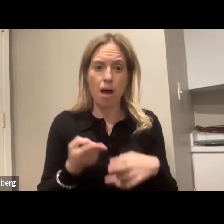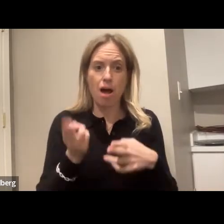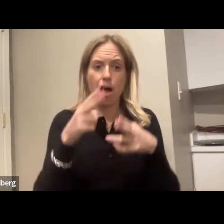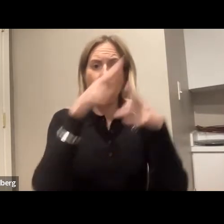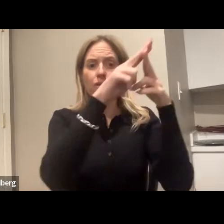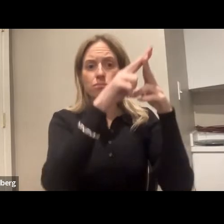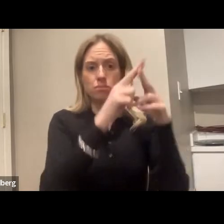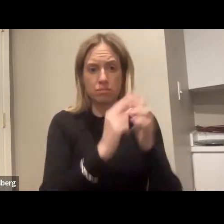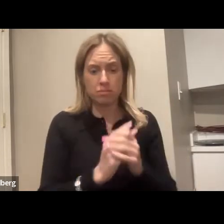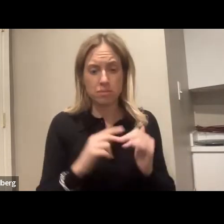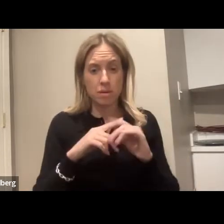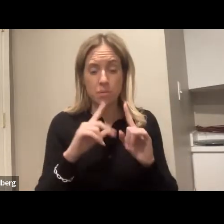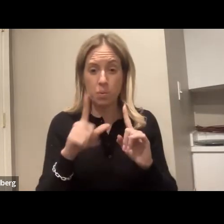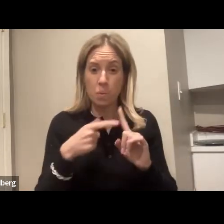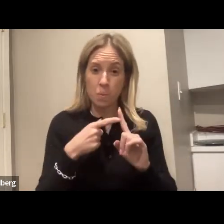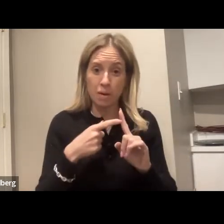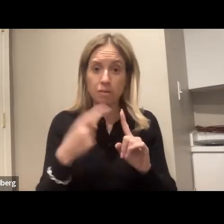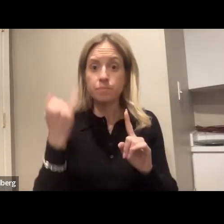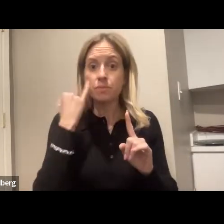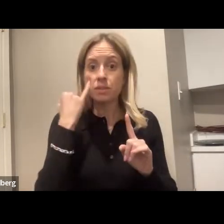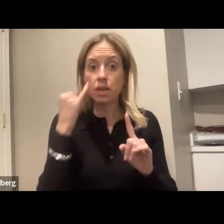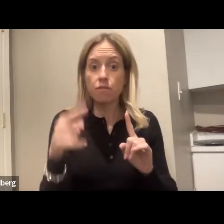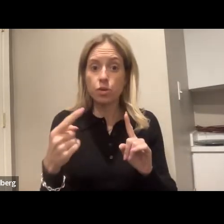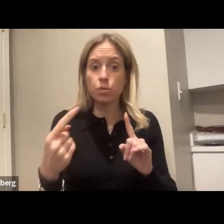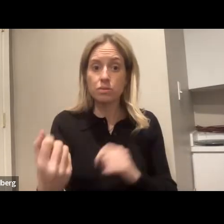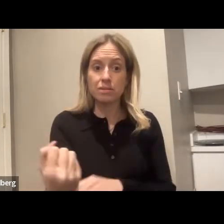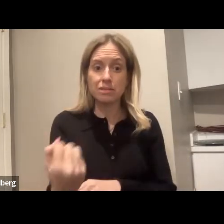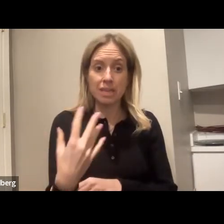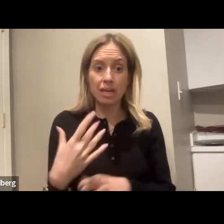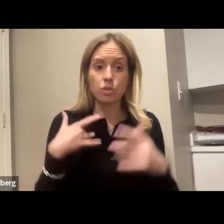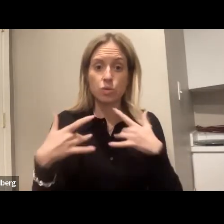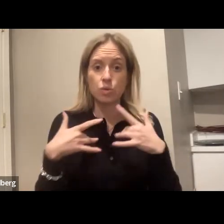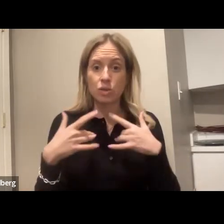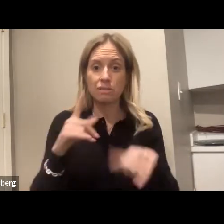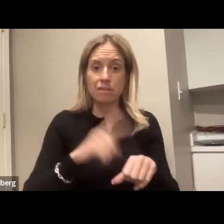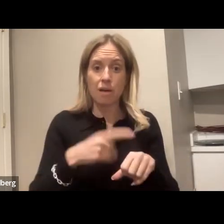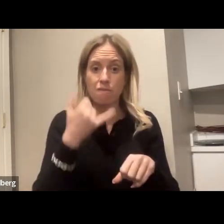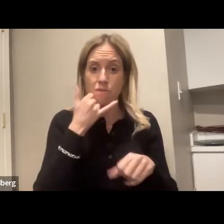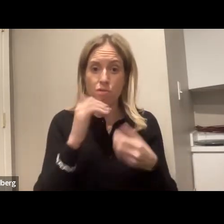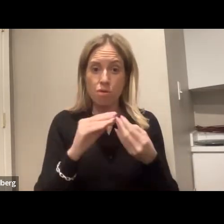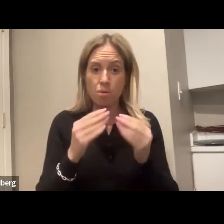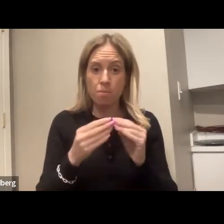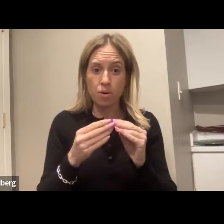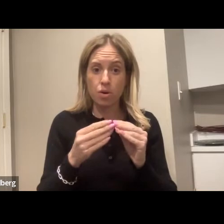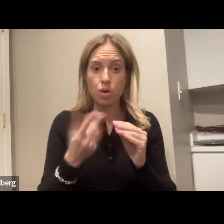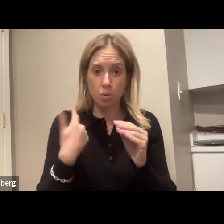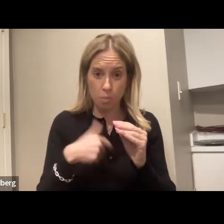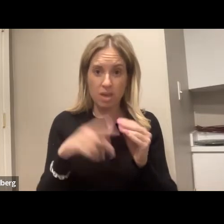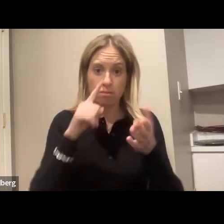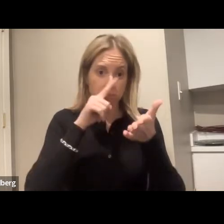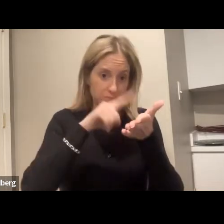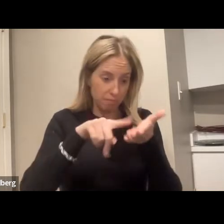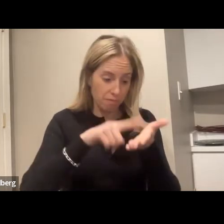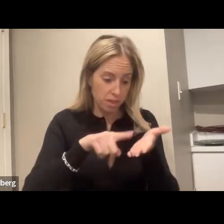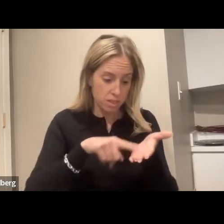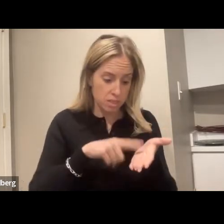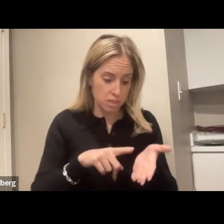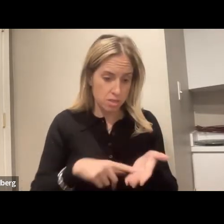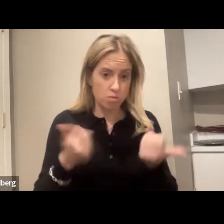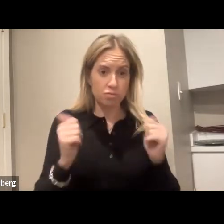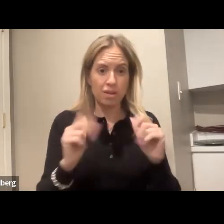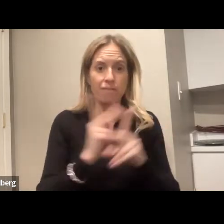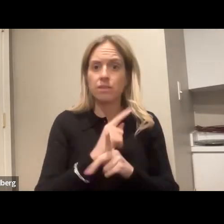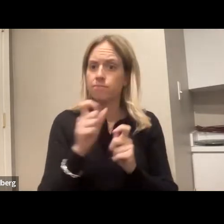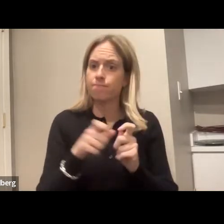But if you send in that concern, the time and the phone number that you call from, we do investigations and try to find out exactly